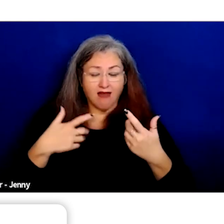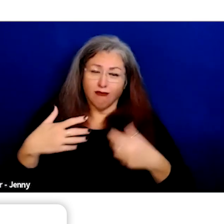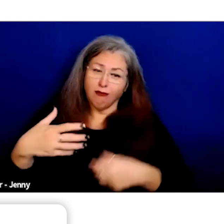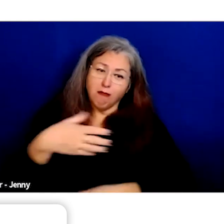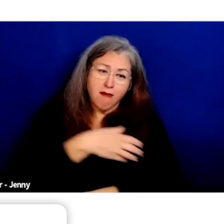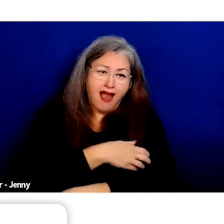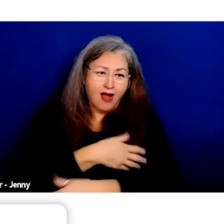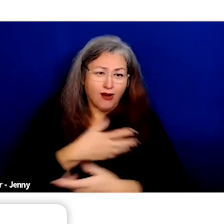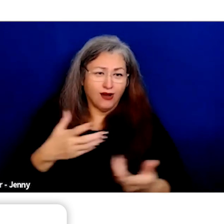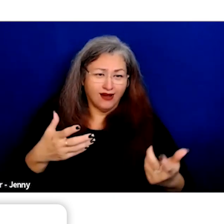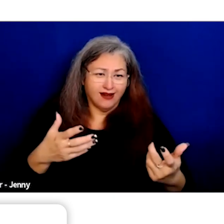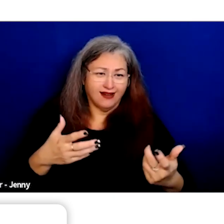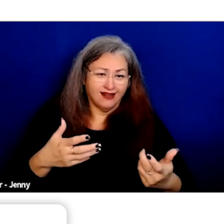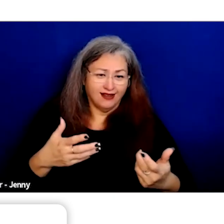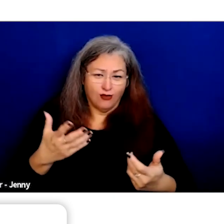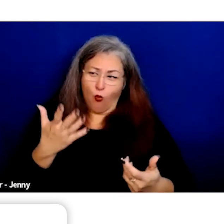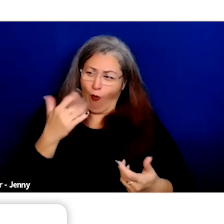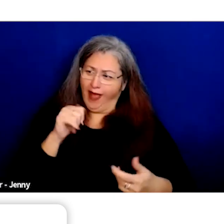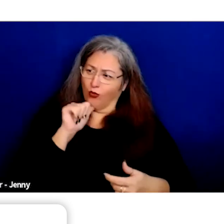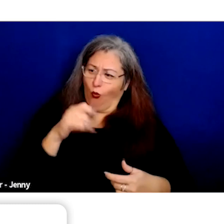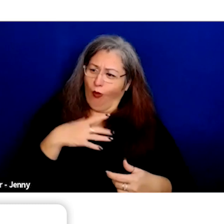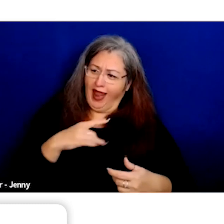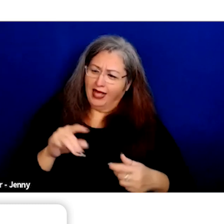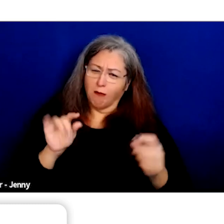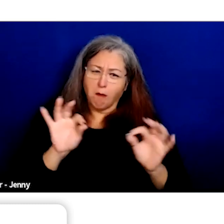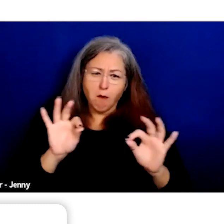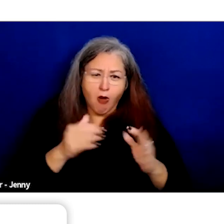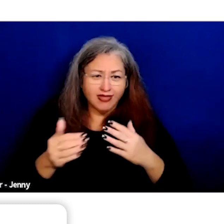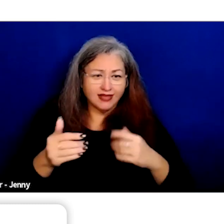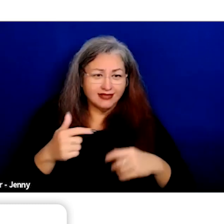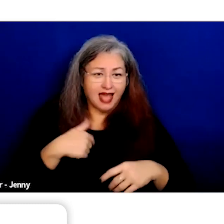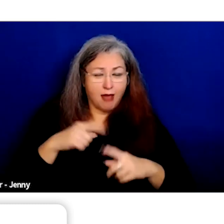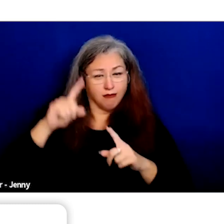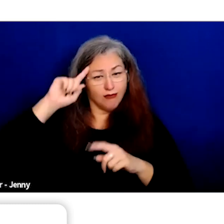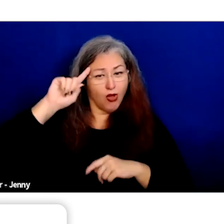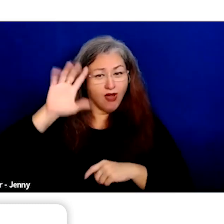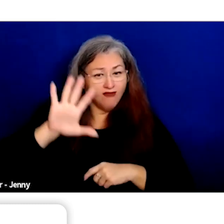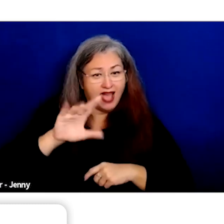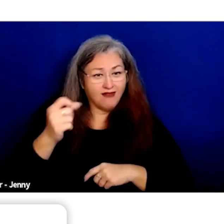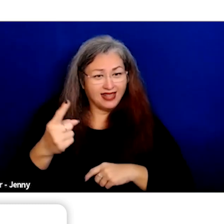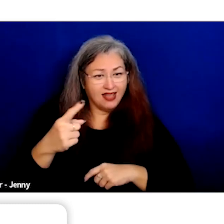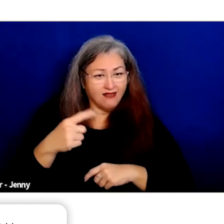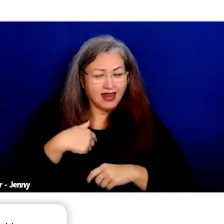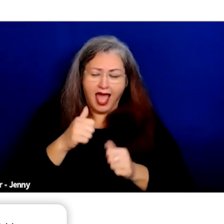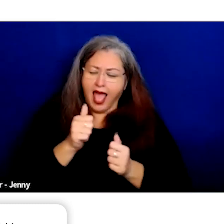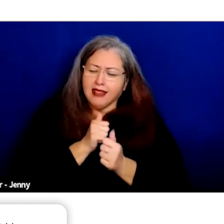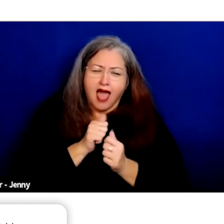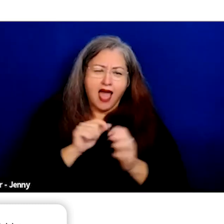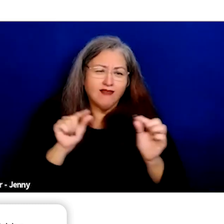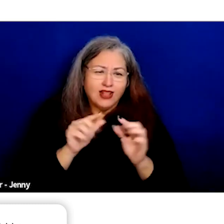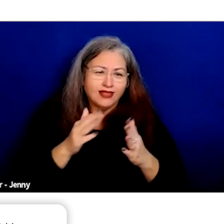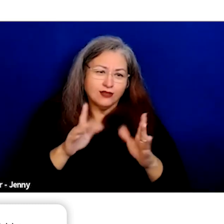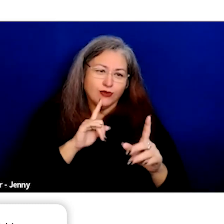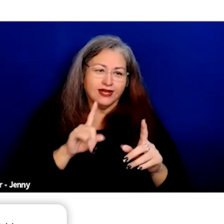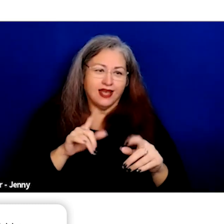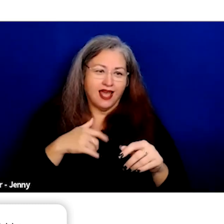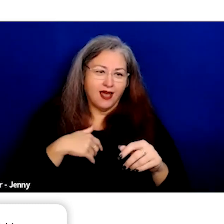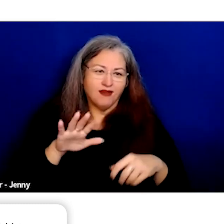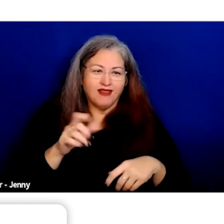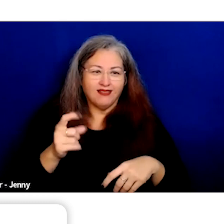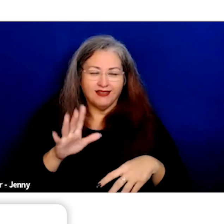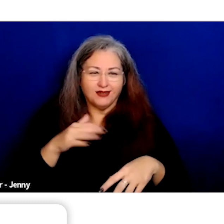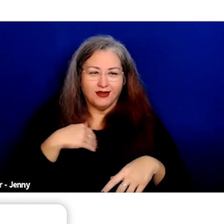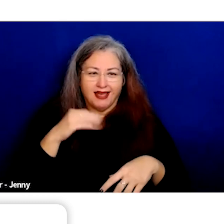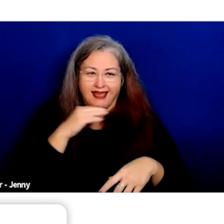there but not like little things, right? And I'm 5'11", so I fucking like little things. I'm 5 foot, actually. 5'11" would be